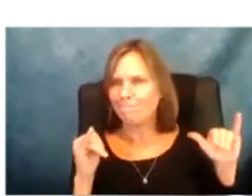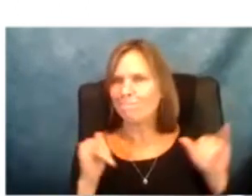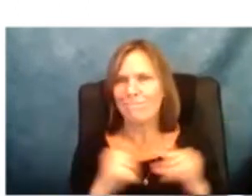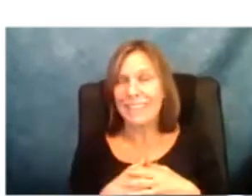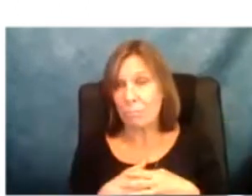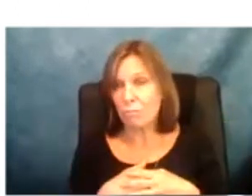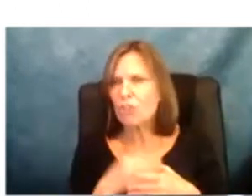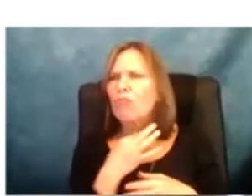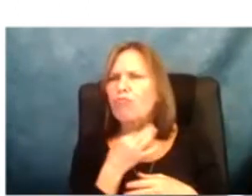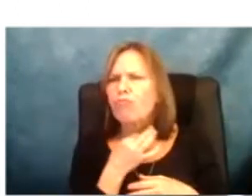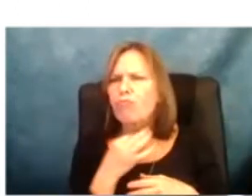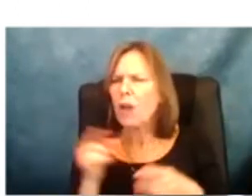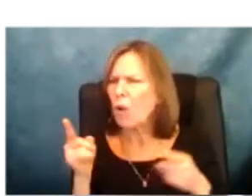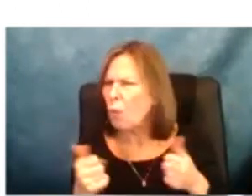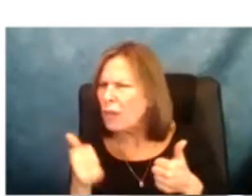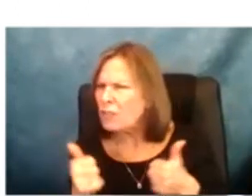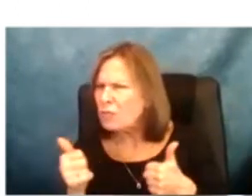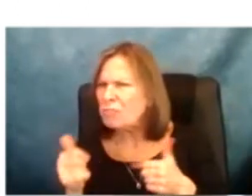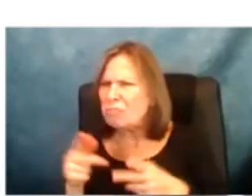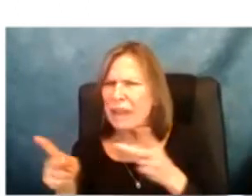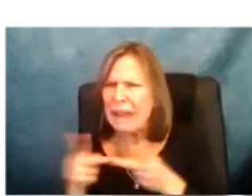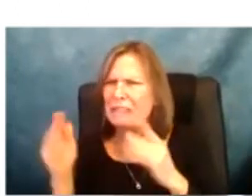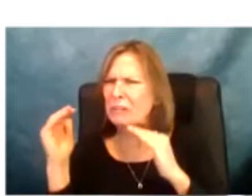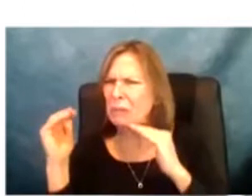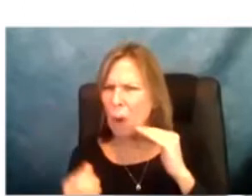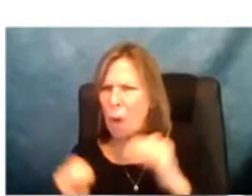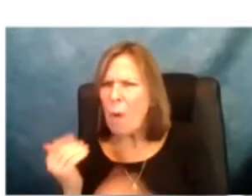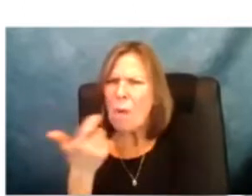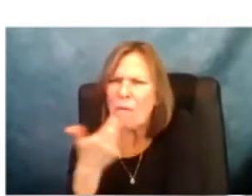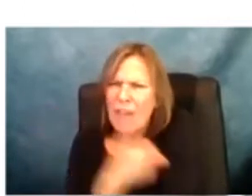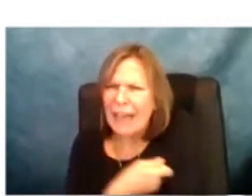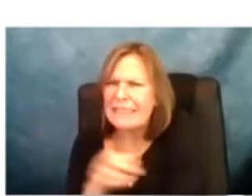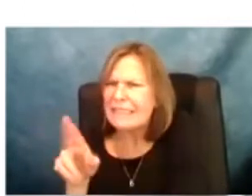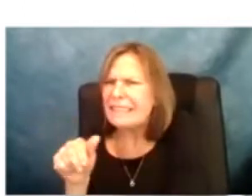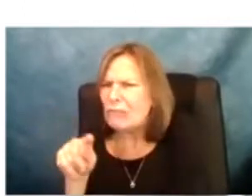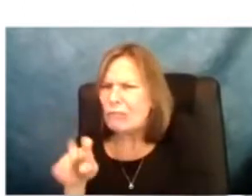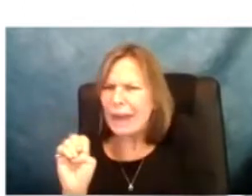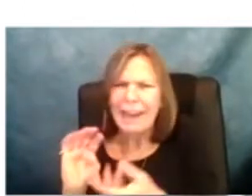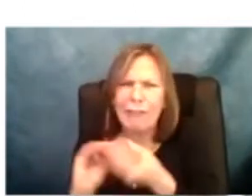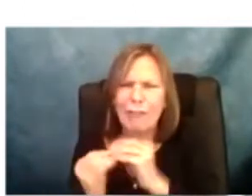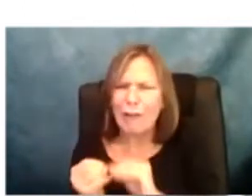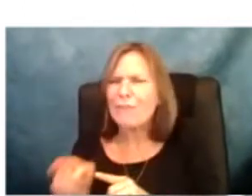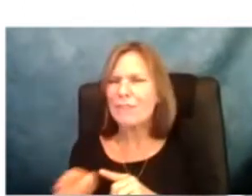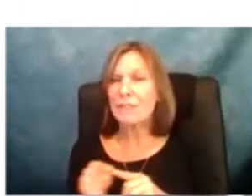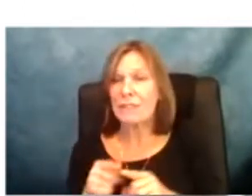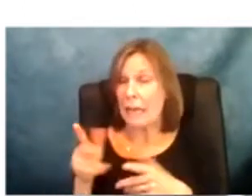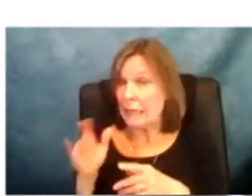are places with lower vaccine rates also places where we're seeing outbreaks and increased deaths?